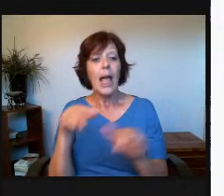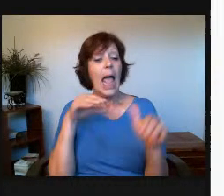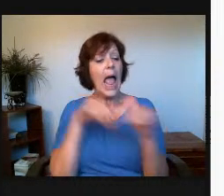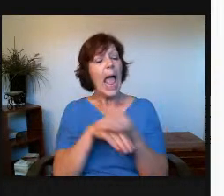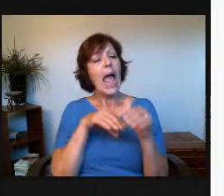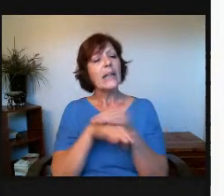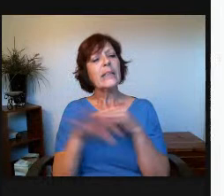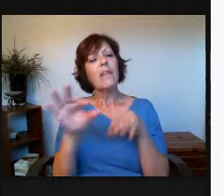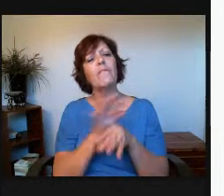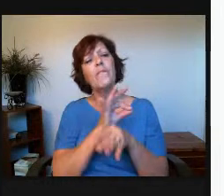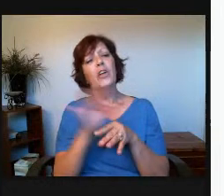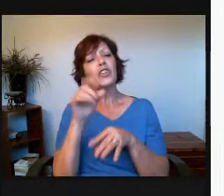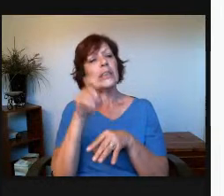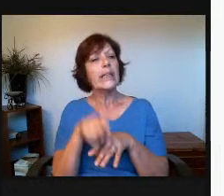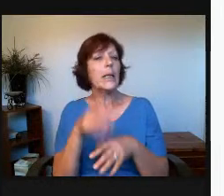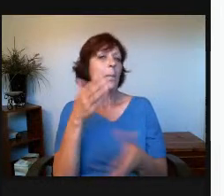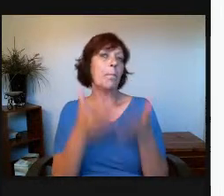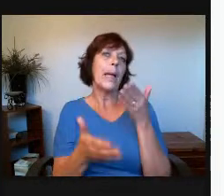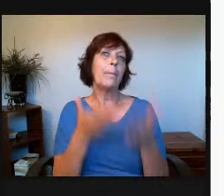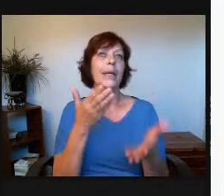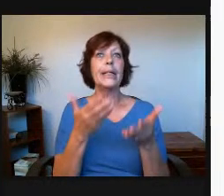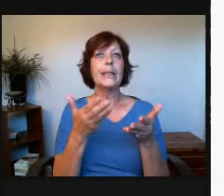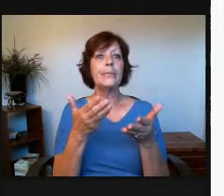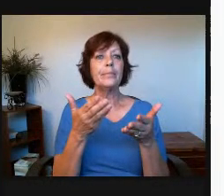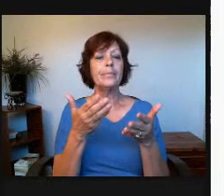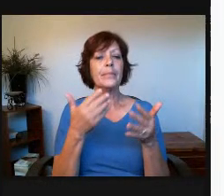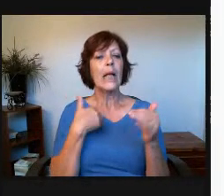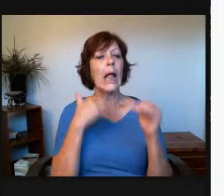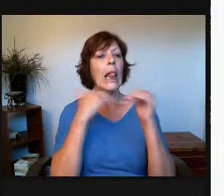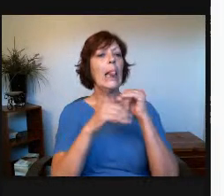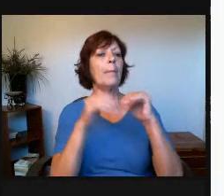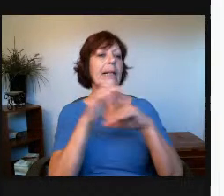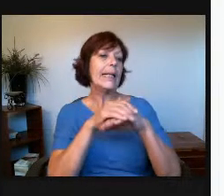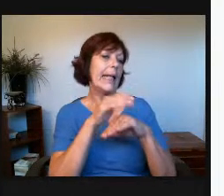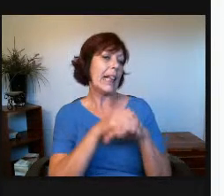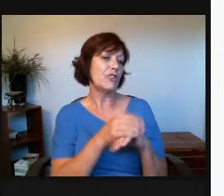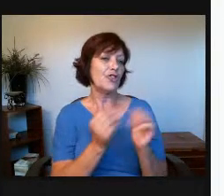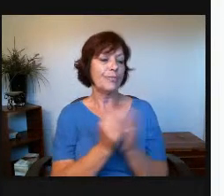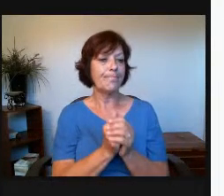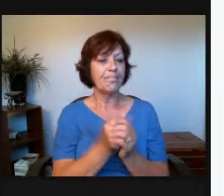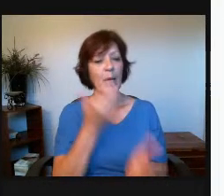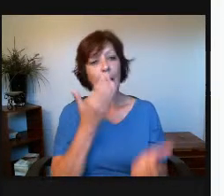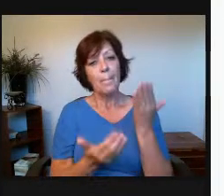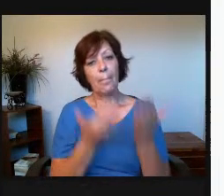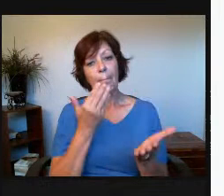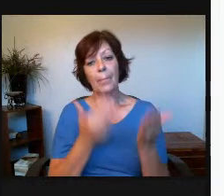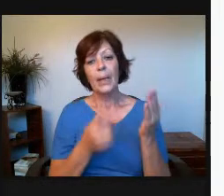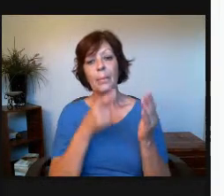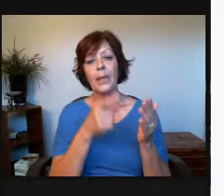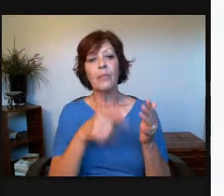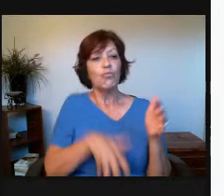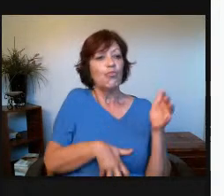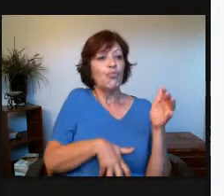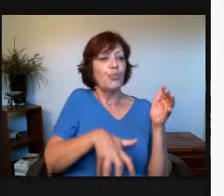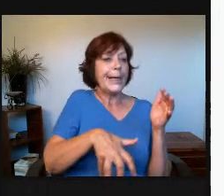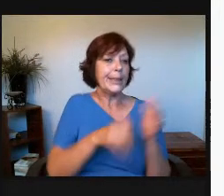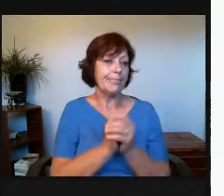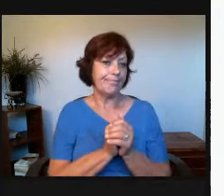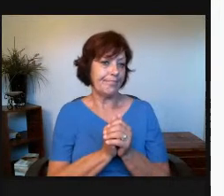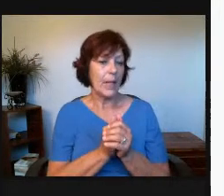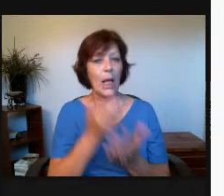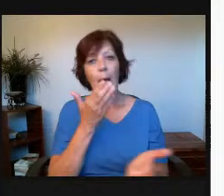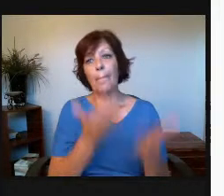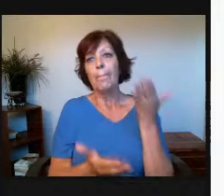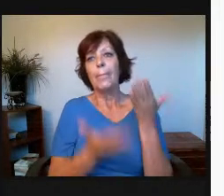functional need, they may be somebody who has limited English proficiency. They may be somebody who is pregnant. They may